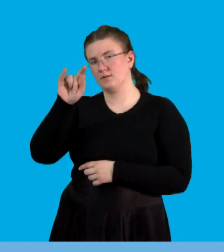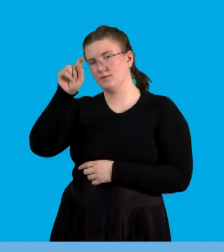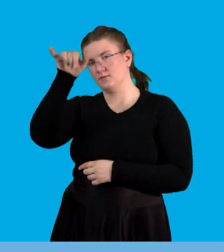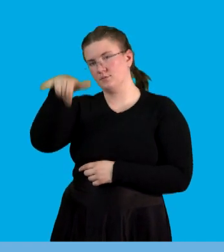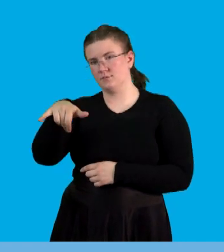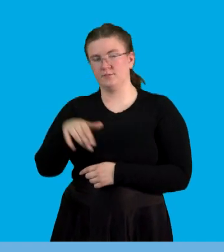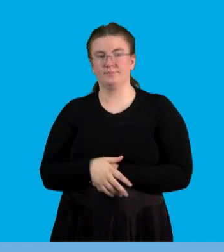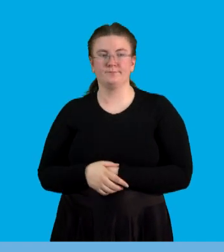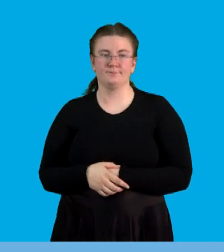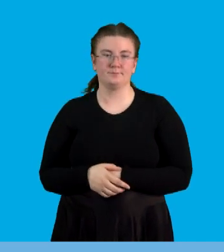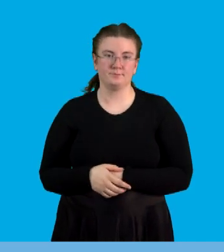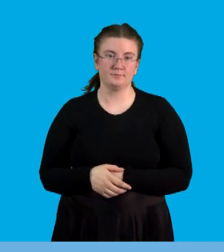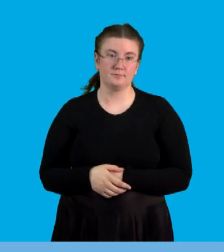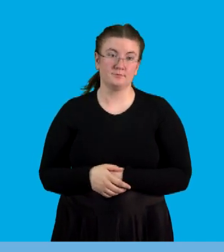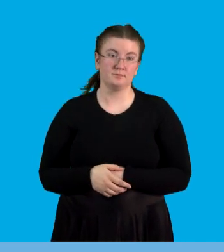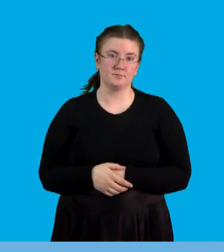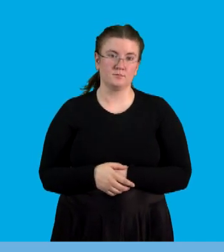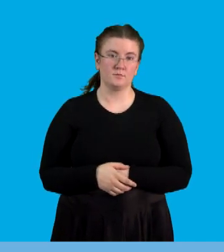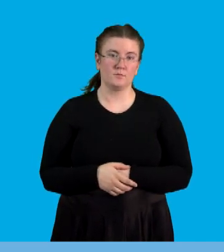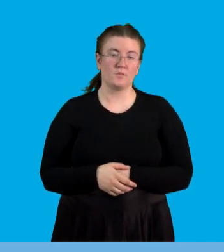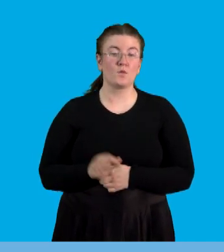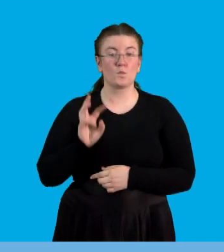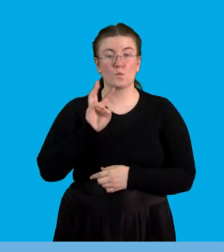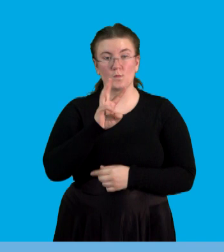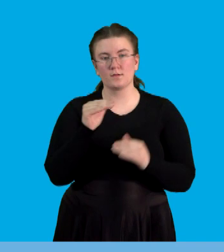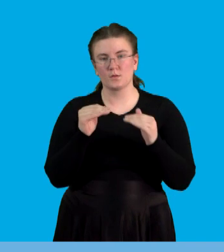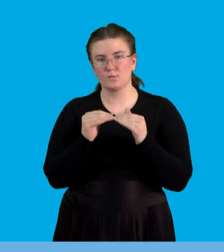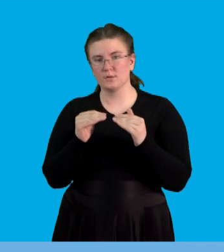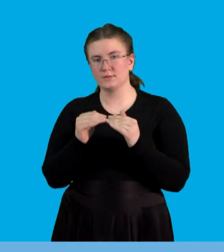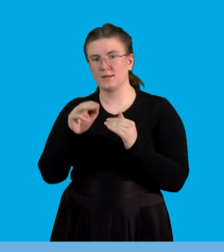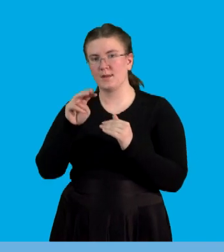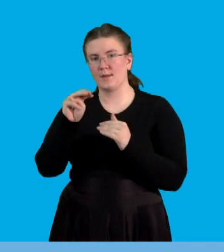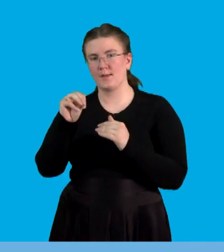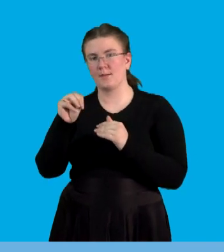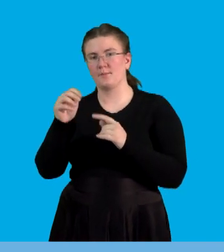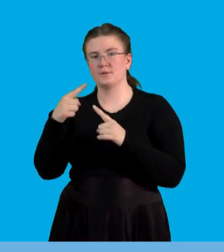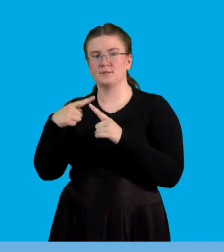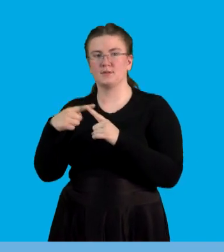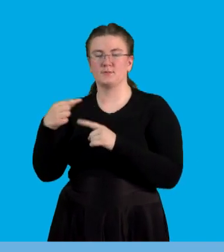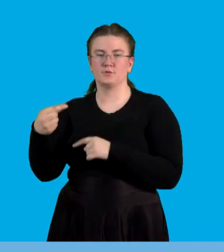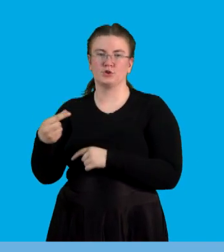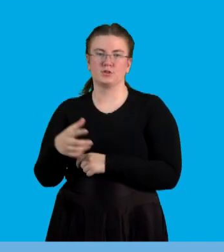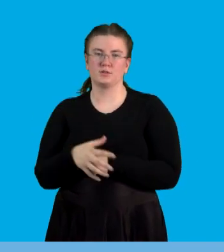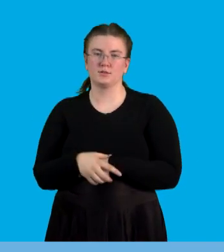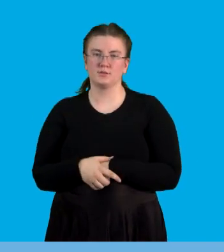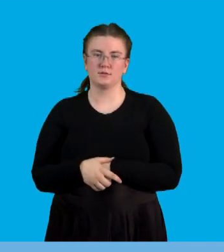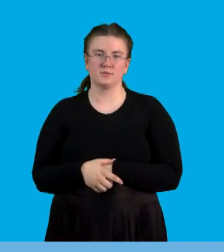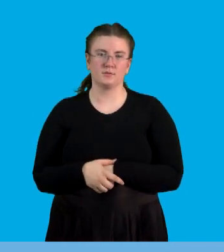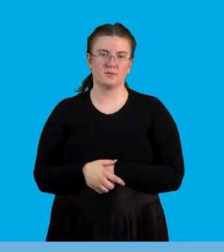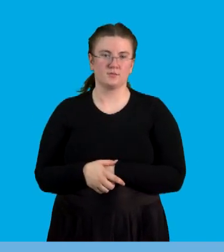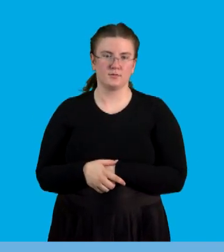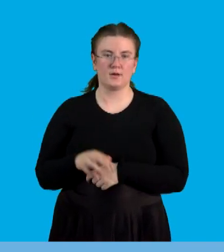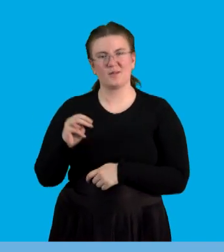So in simple terms, W for weight is equals to mg, mass multiplied by the acceleration due